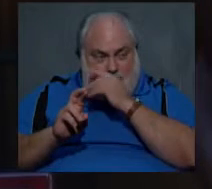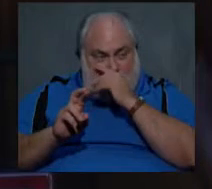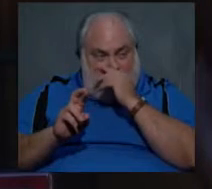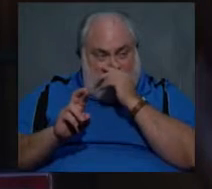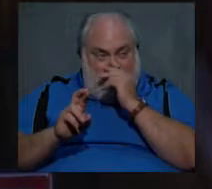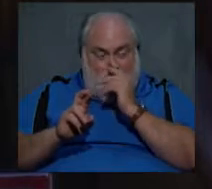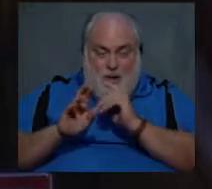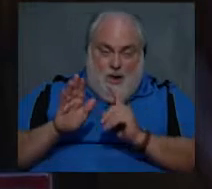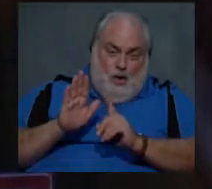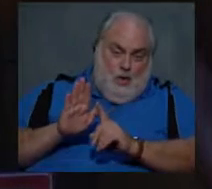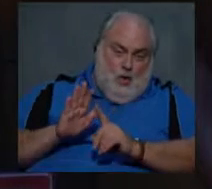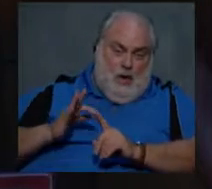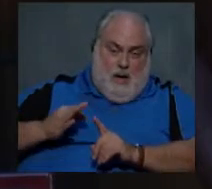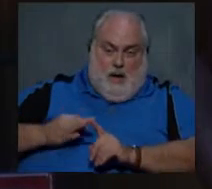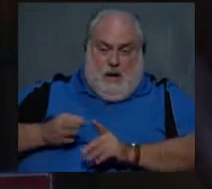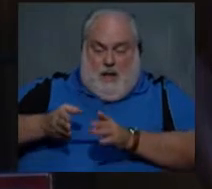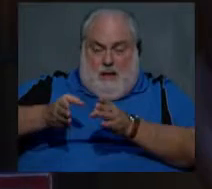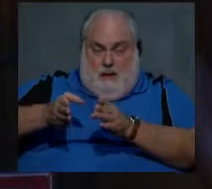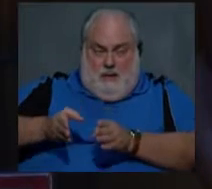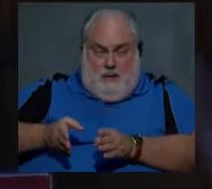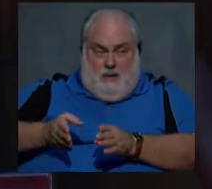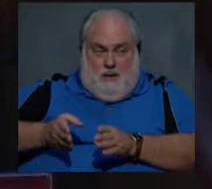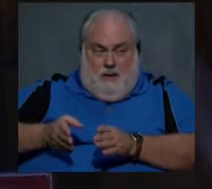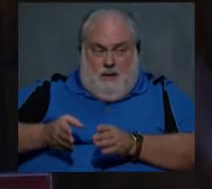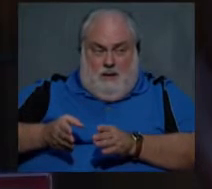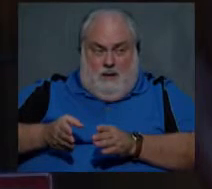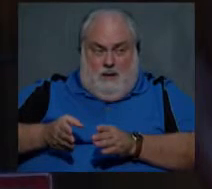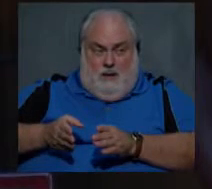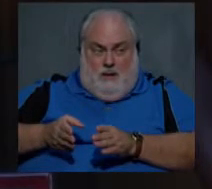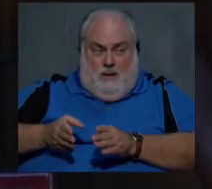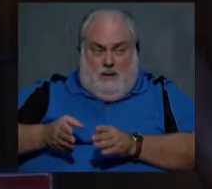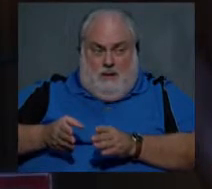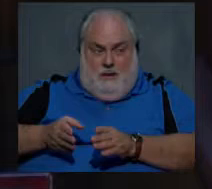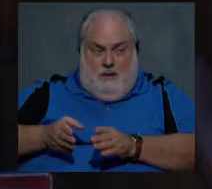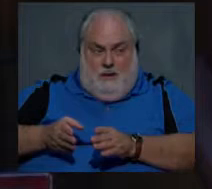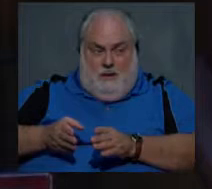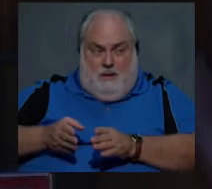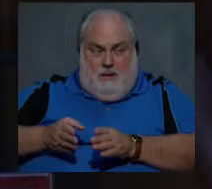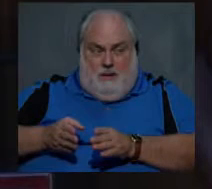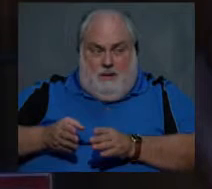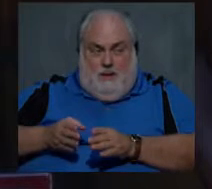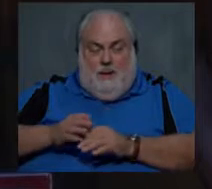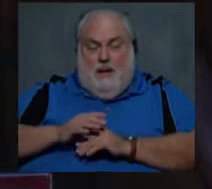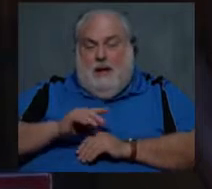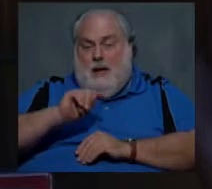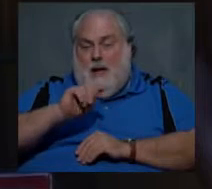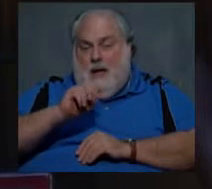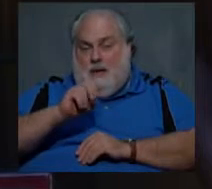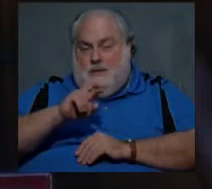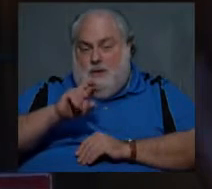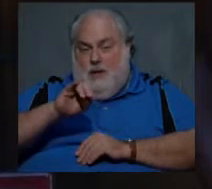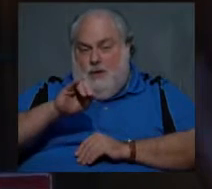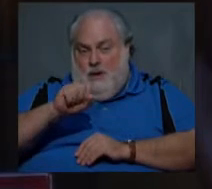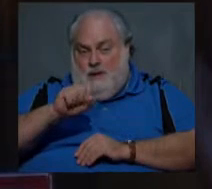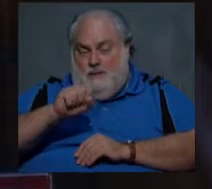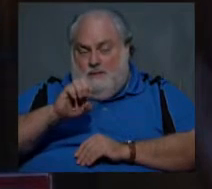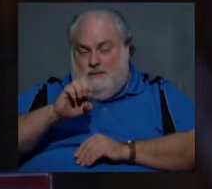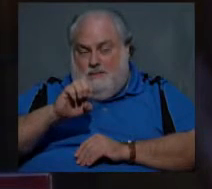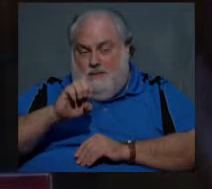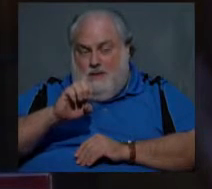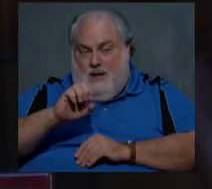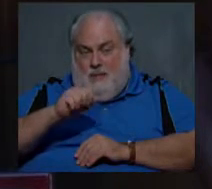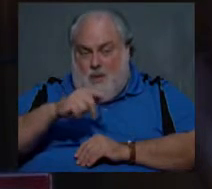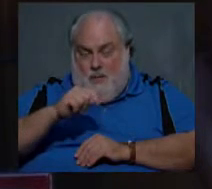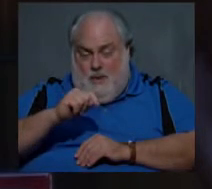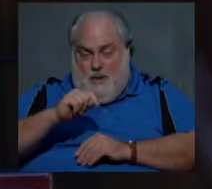your client in the Prospect Terrace apartment building, is there a limit? If when